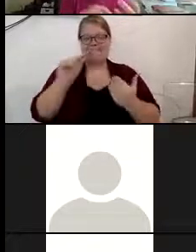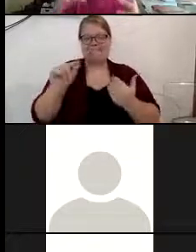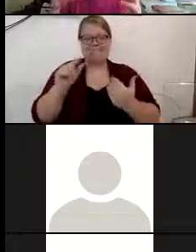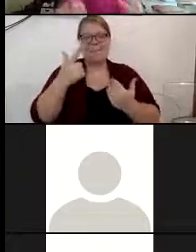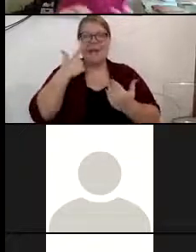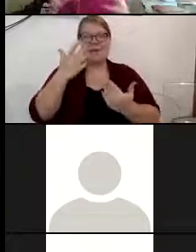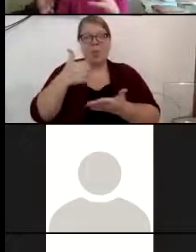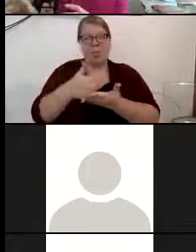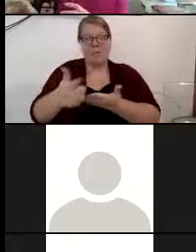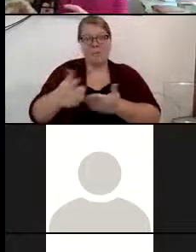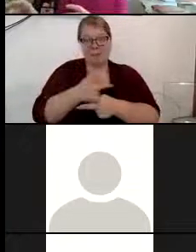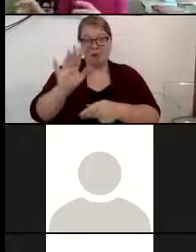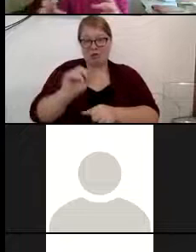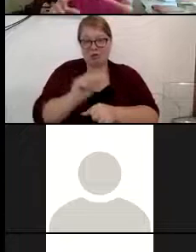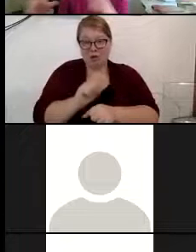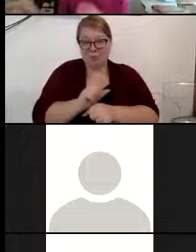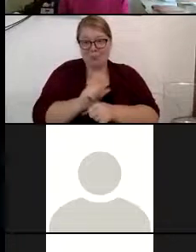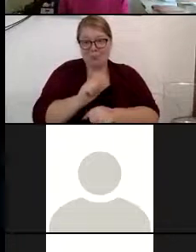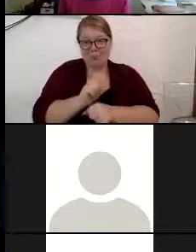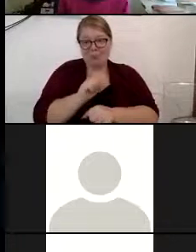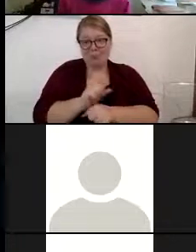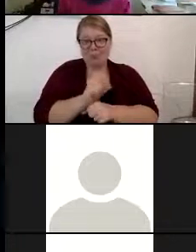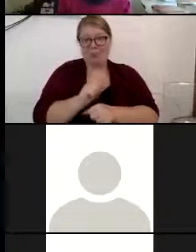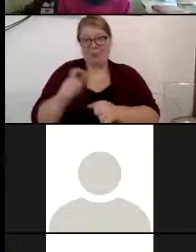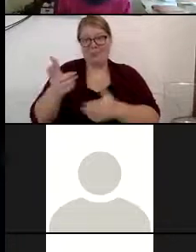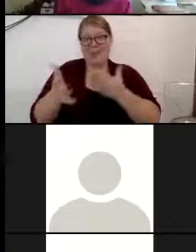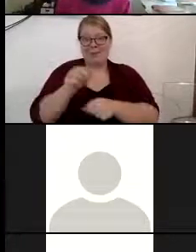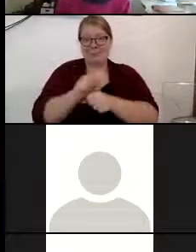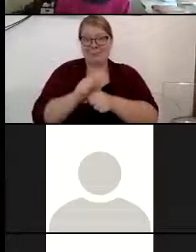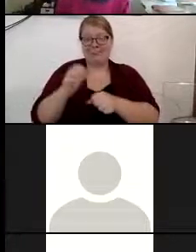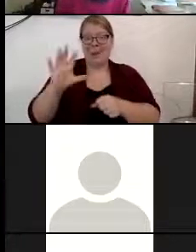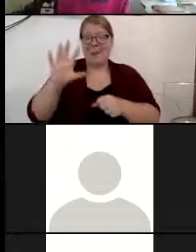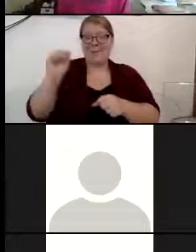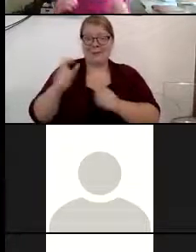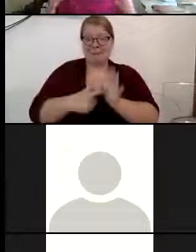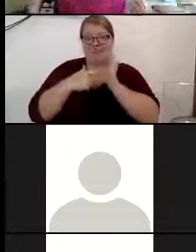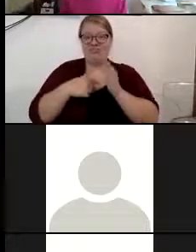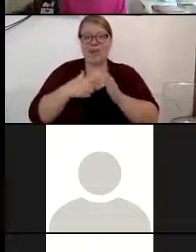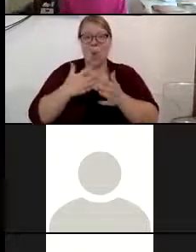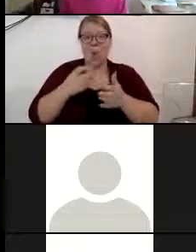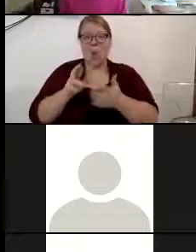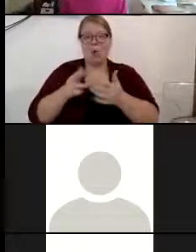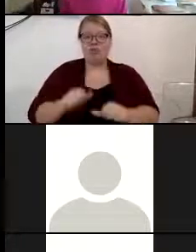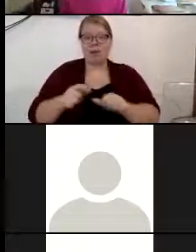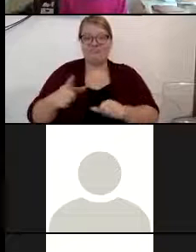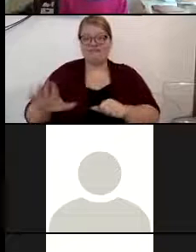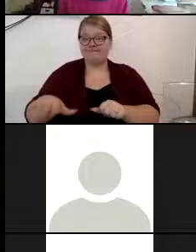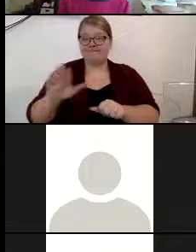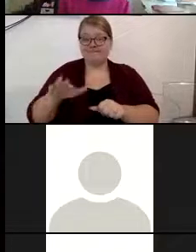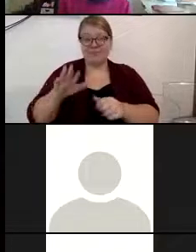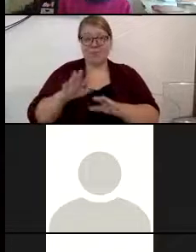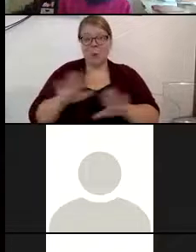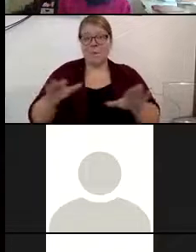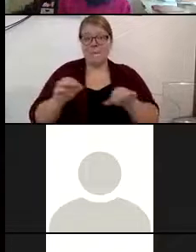job or to avoid further criminal offenses, or being